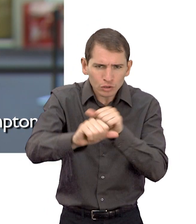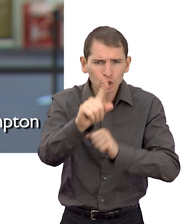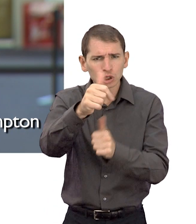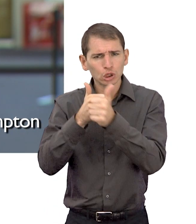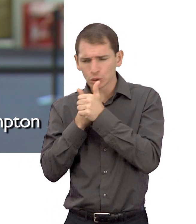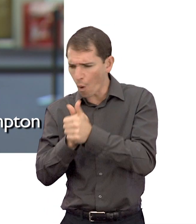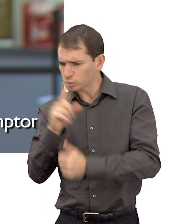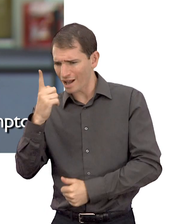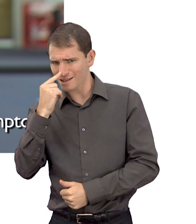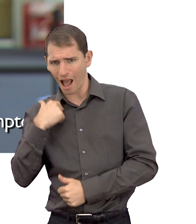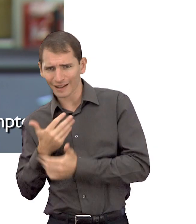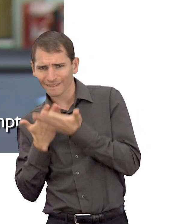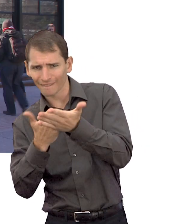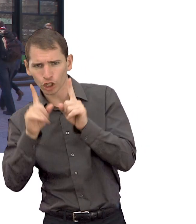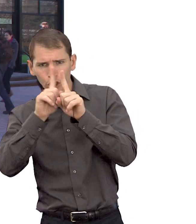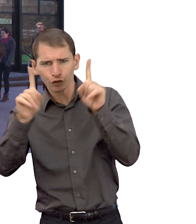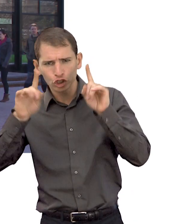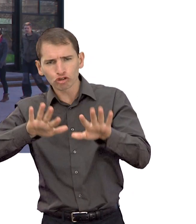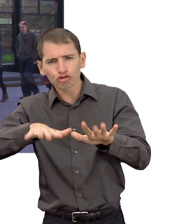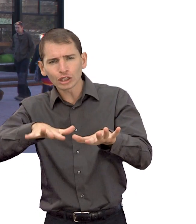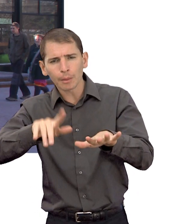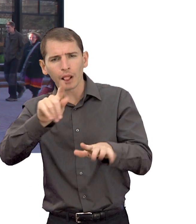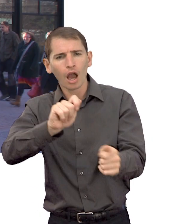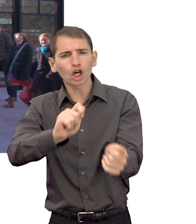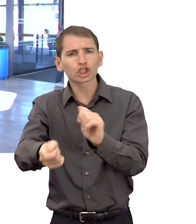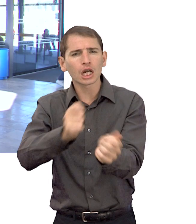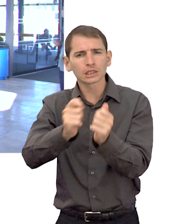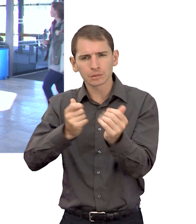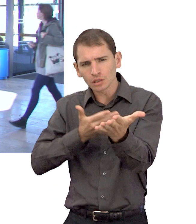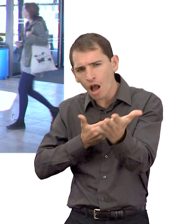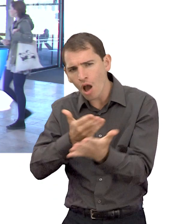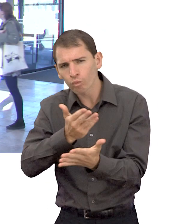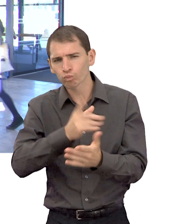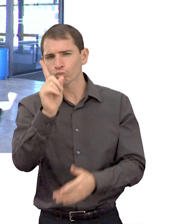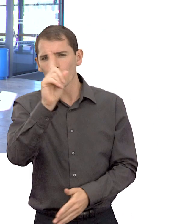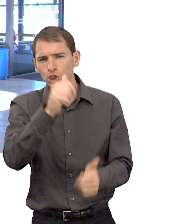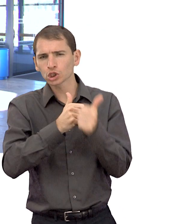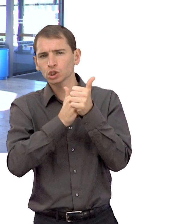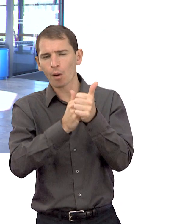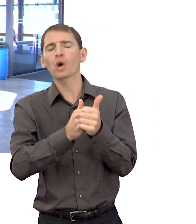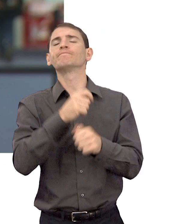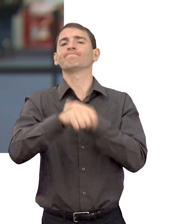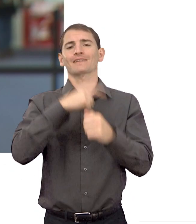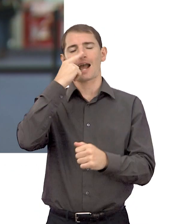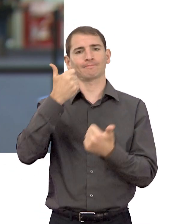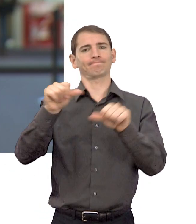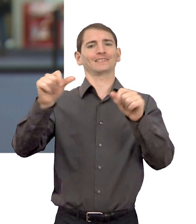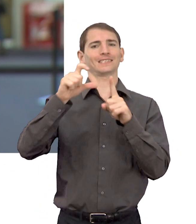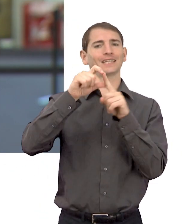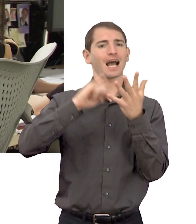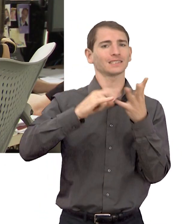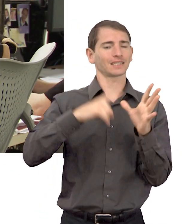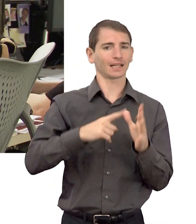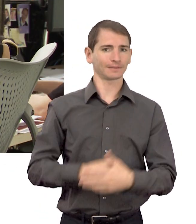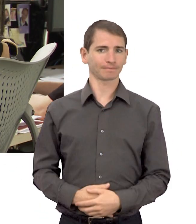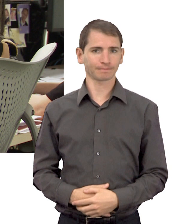explain the process and look at the kind of support that the university can provide in terms of reasonable adjustments and also the kind of support that would be eligible for through the